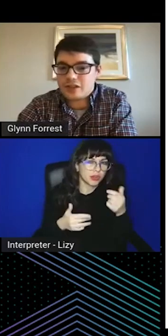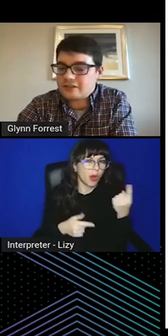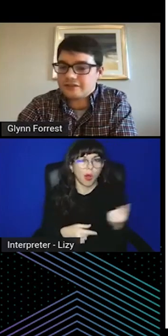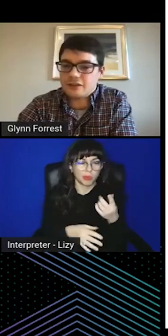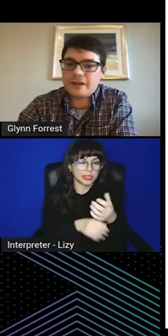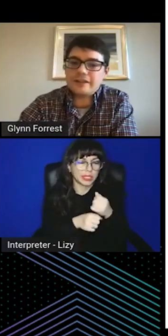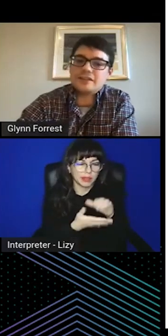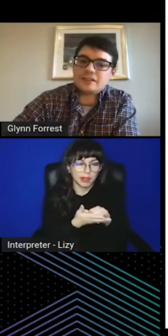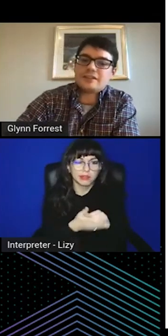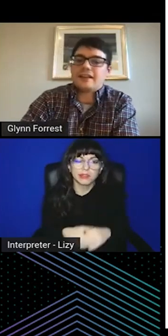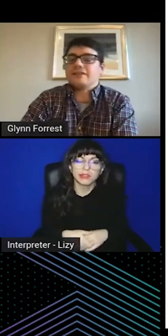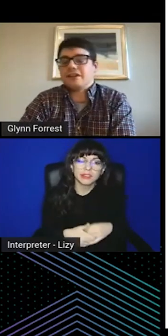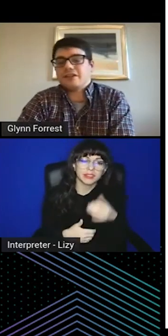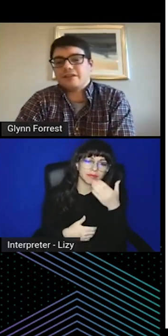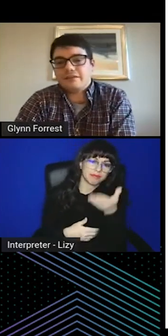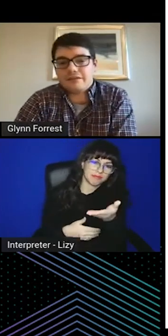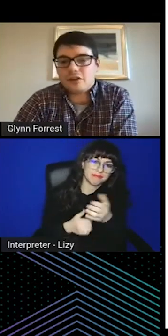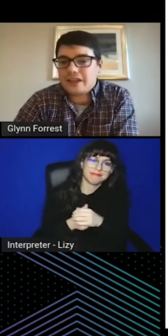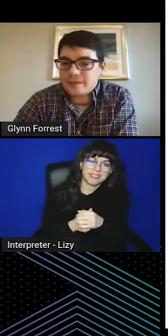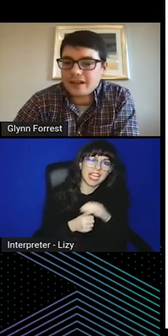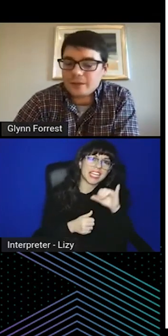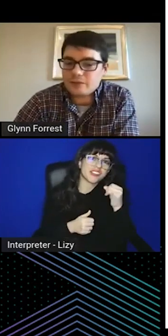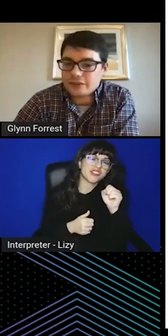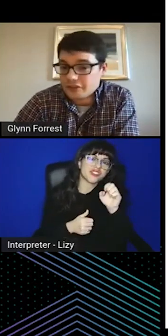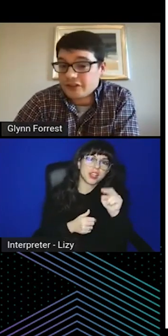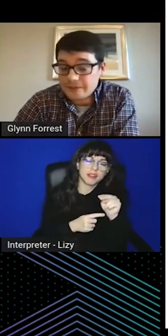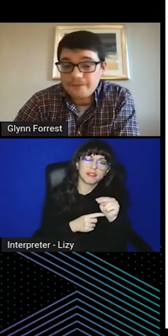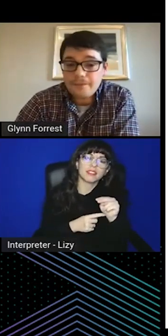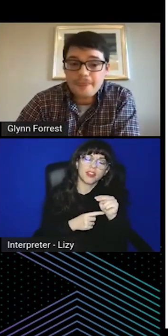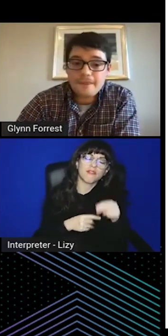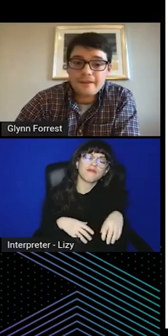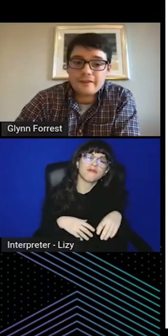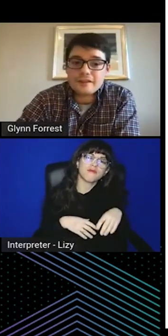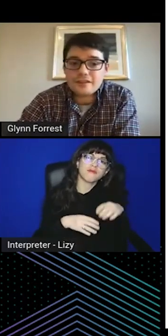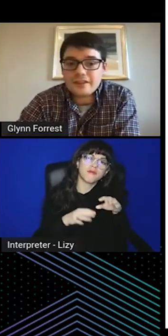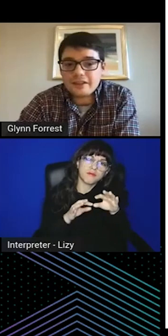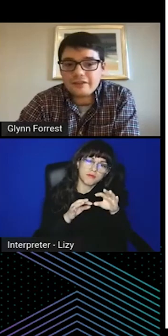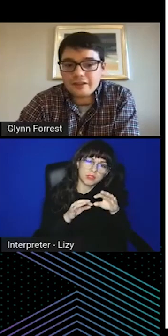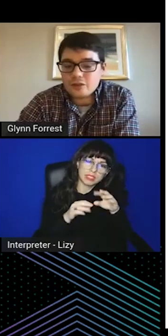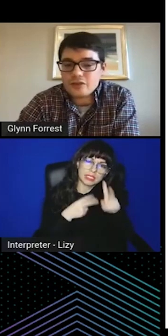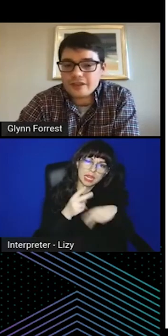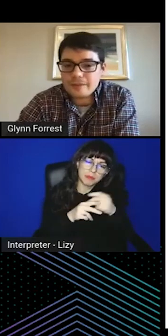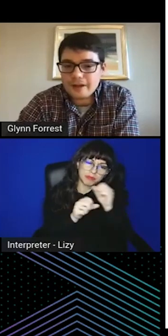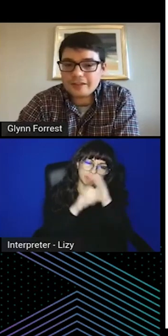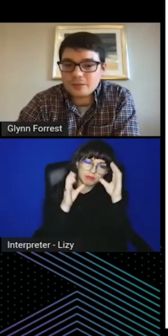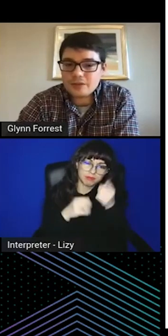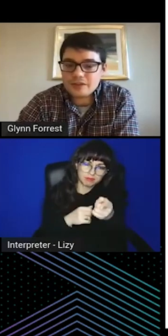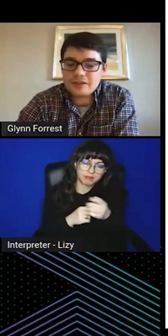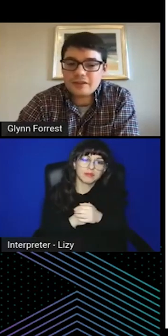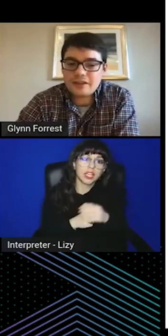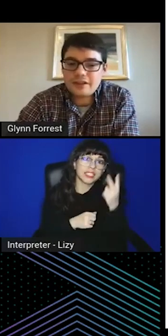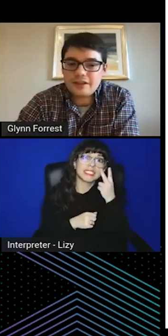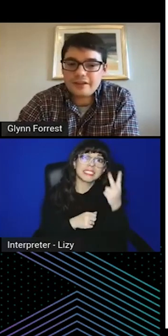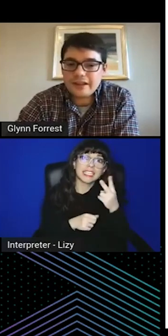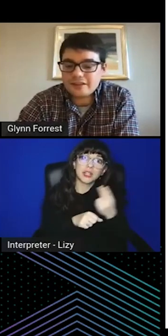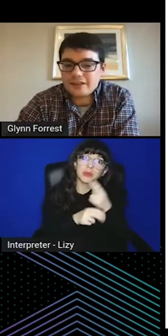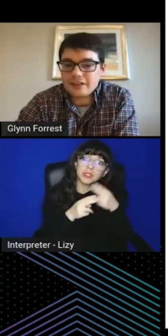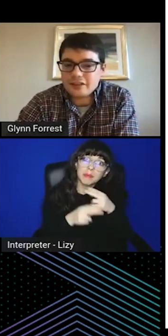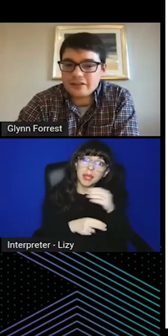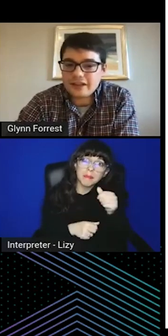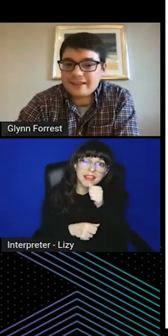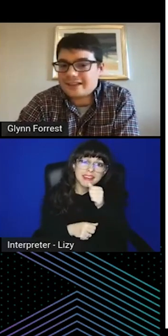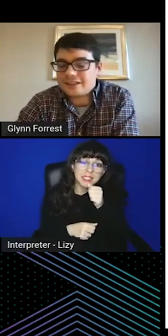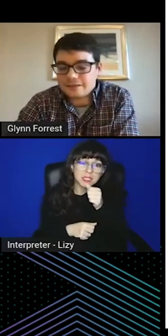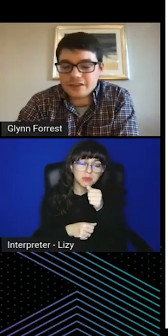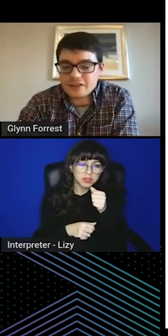in JSON format. This is kind of how the Vault API will return it. You can see that the username and password is nested